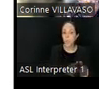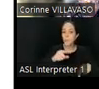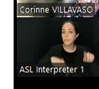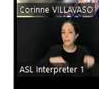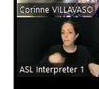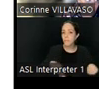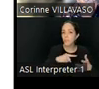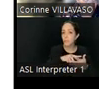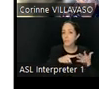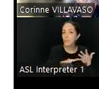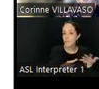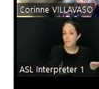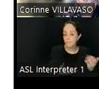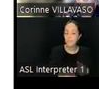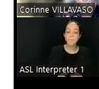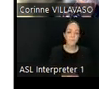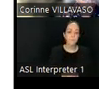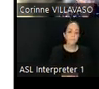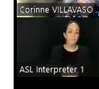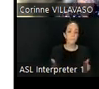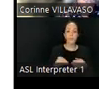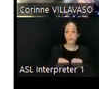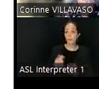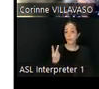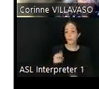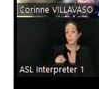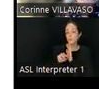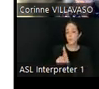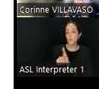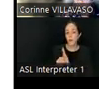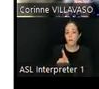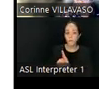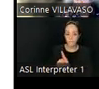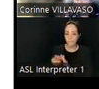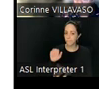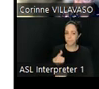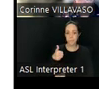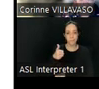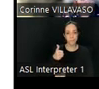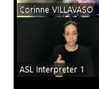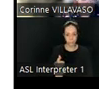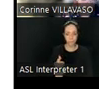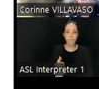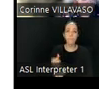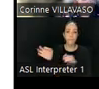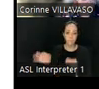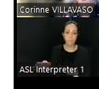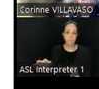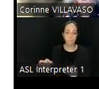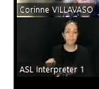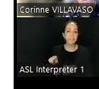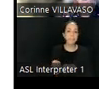And then number two, the designated seat model. The board will have designated seats representing specific